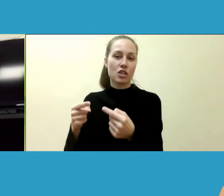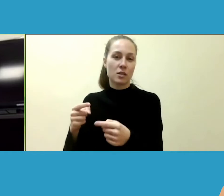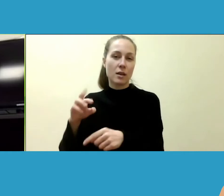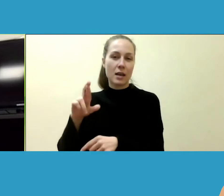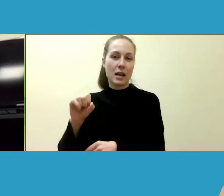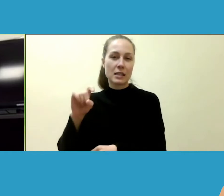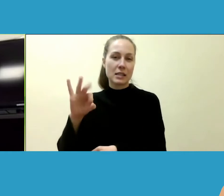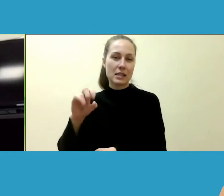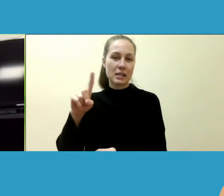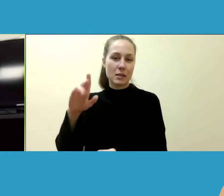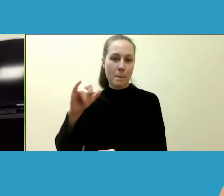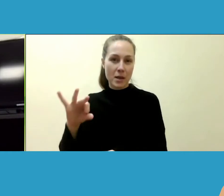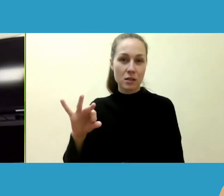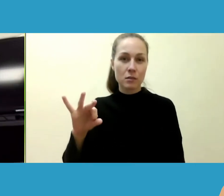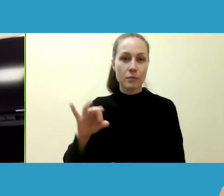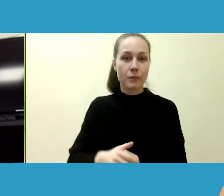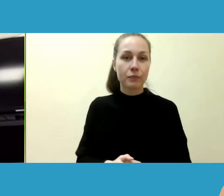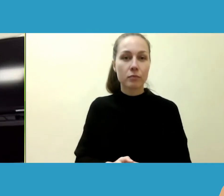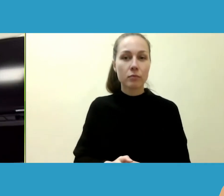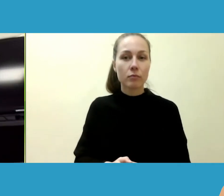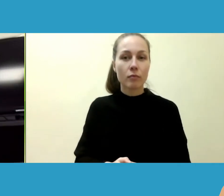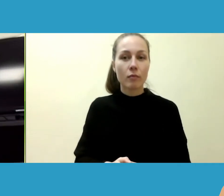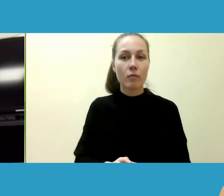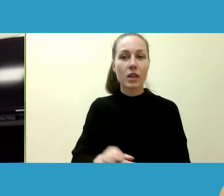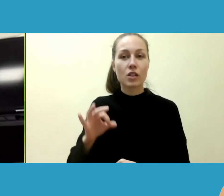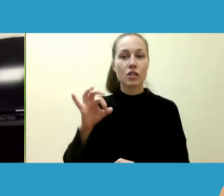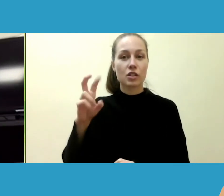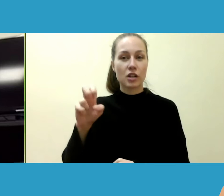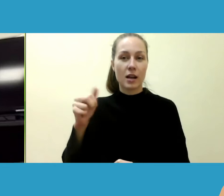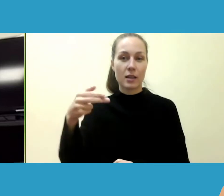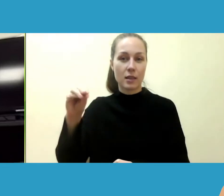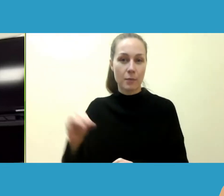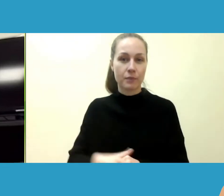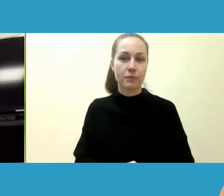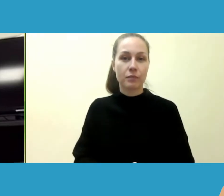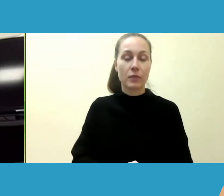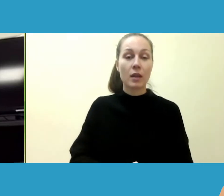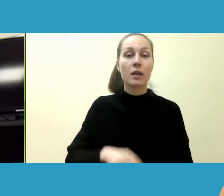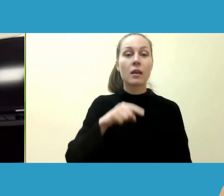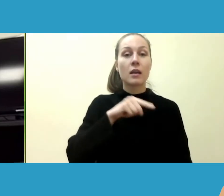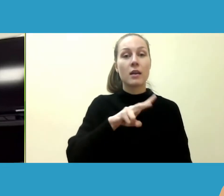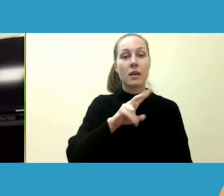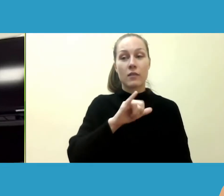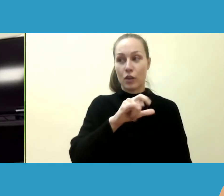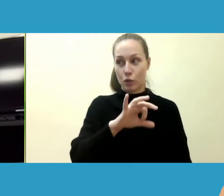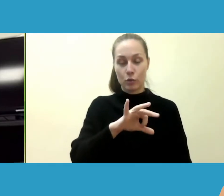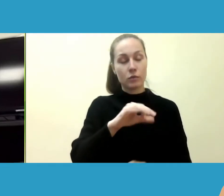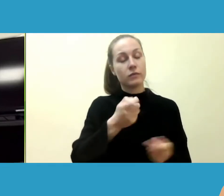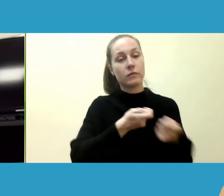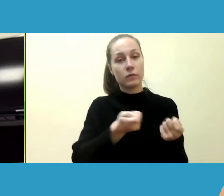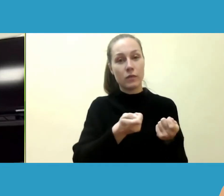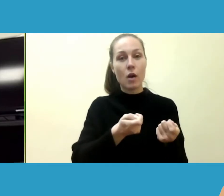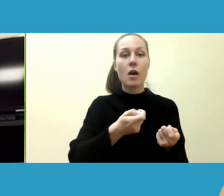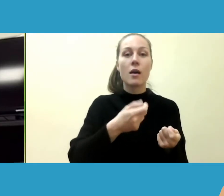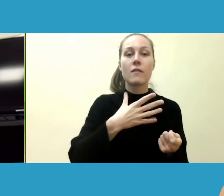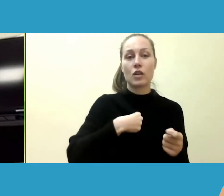Police Association. Also, we have Shane O'Curry, who is a community development and human rights worker who